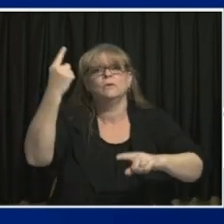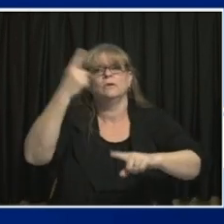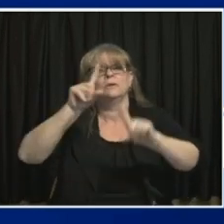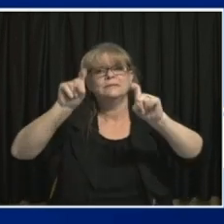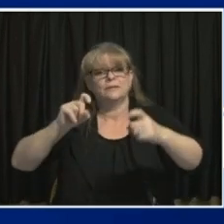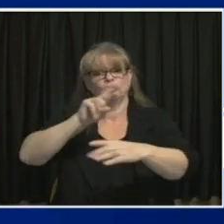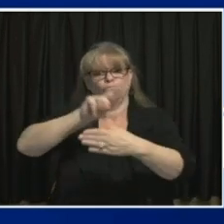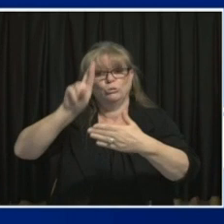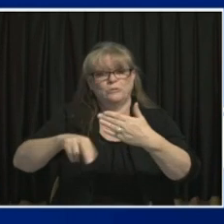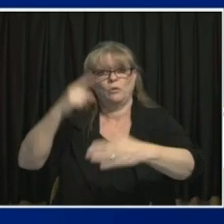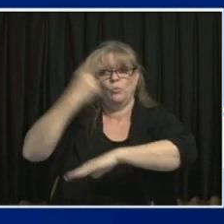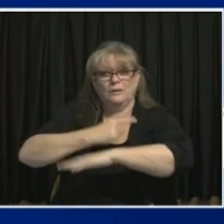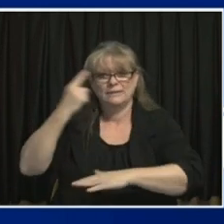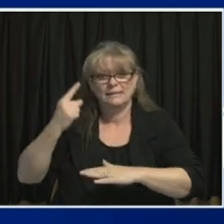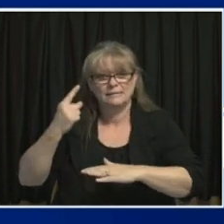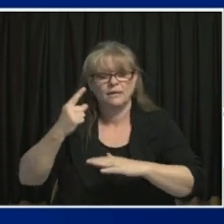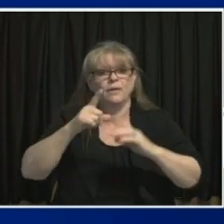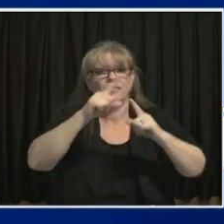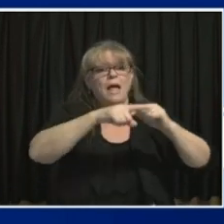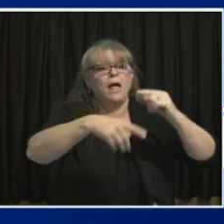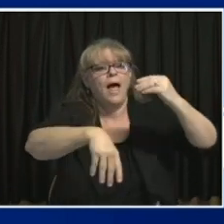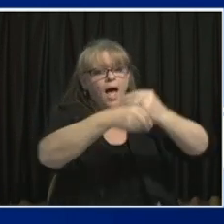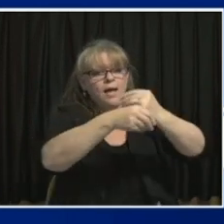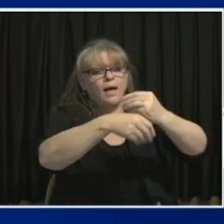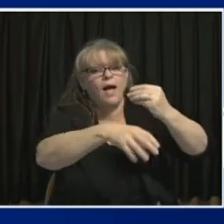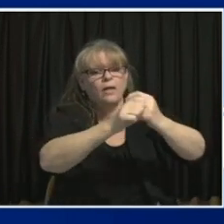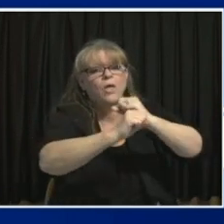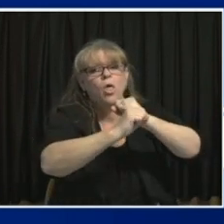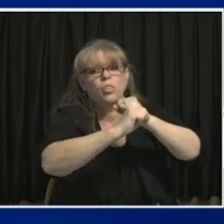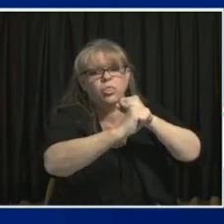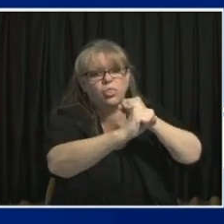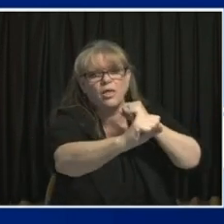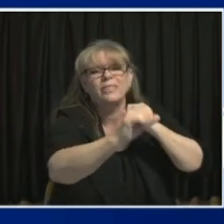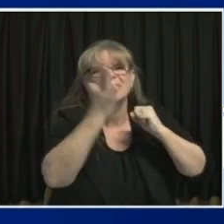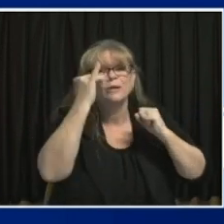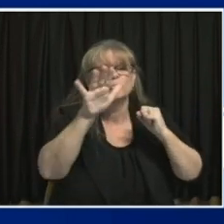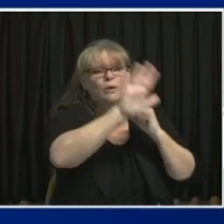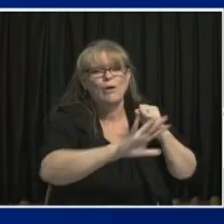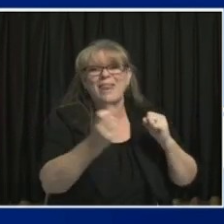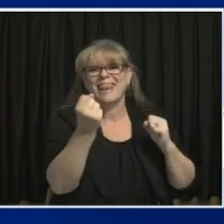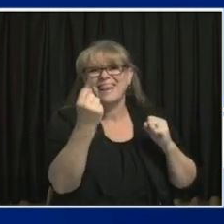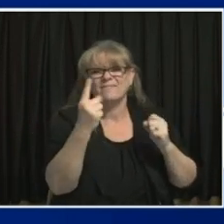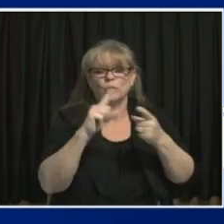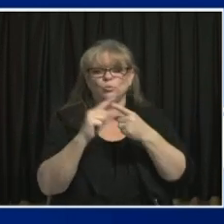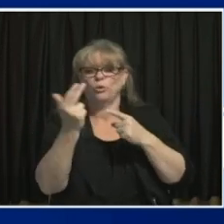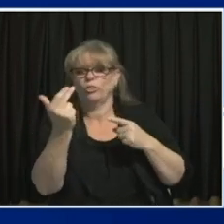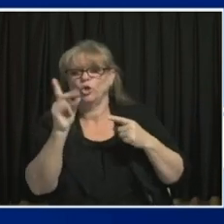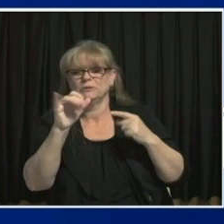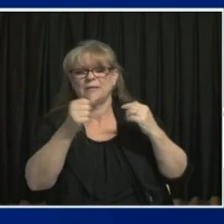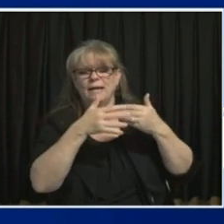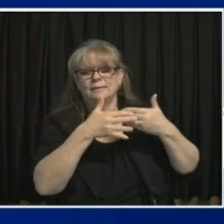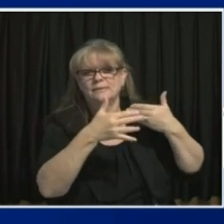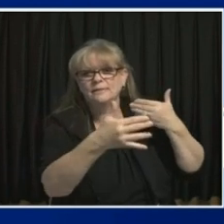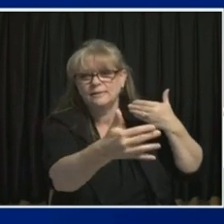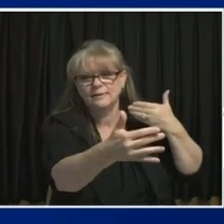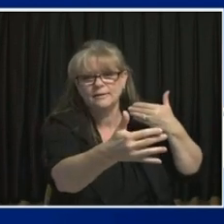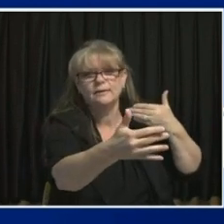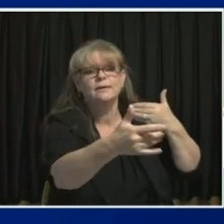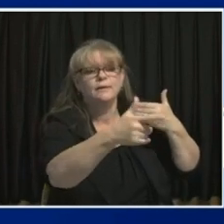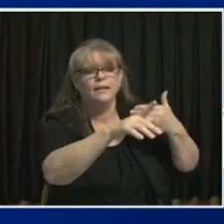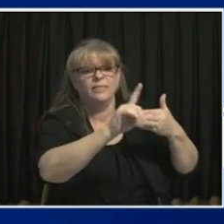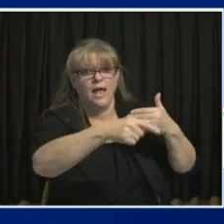to, good 11, 12, 13 days from exposure to when we know about it as a